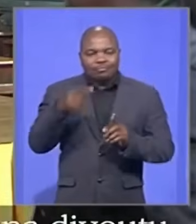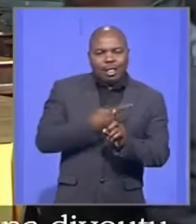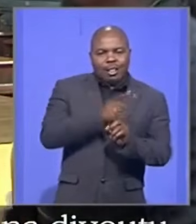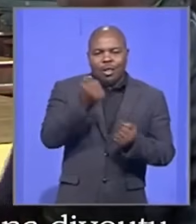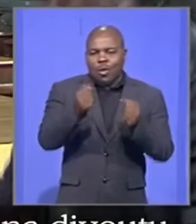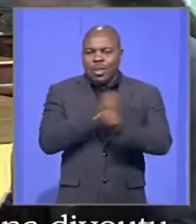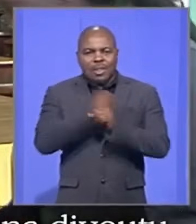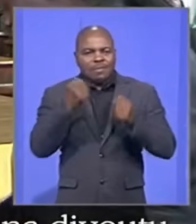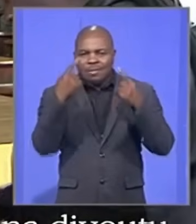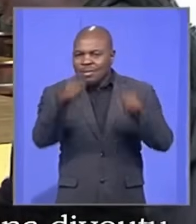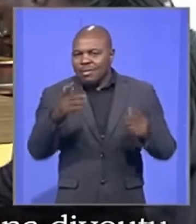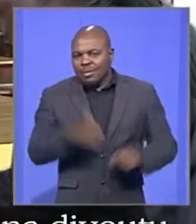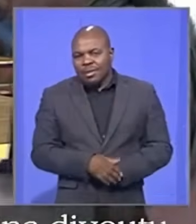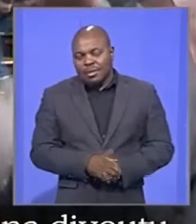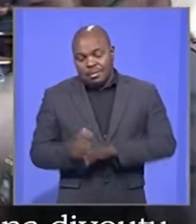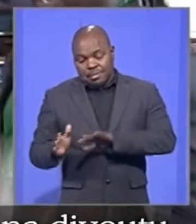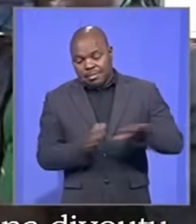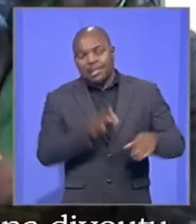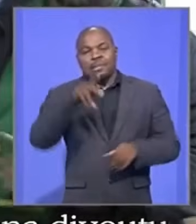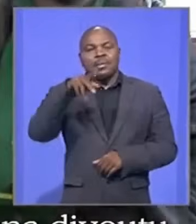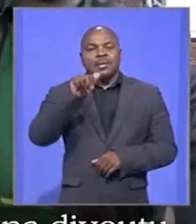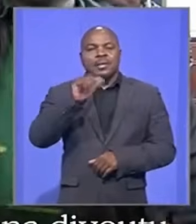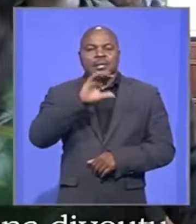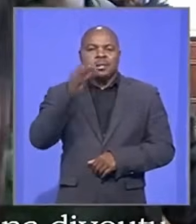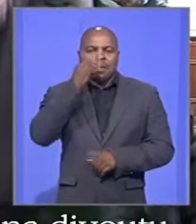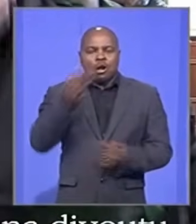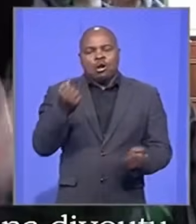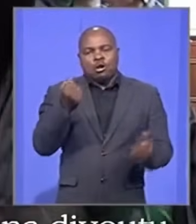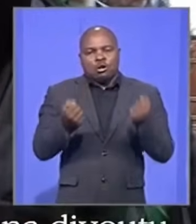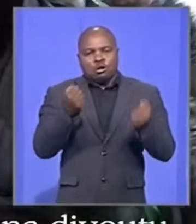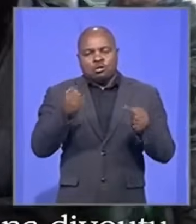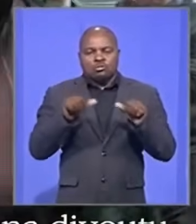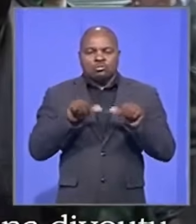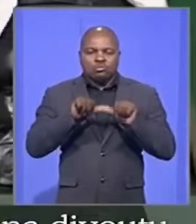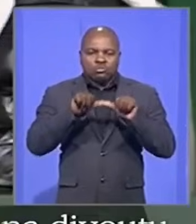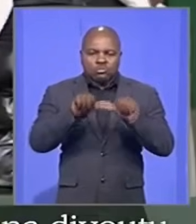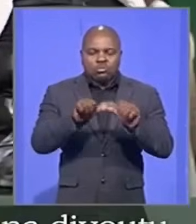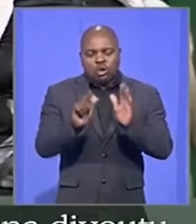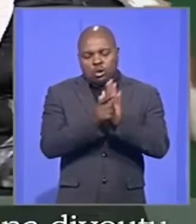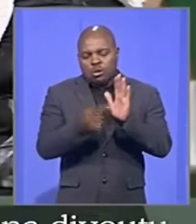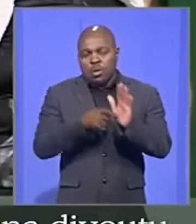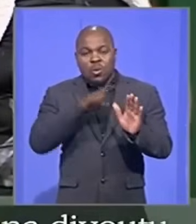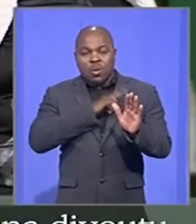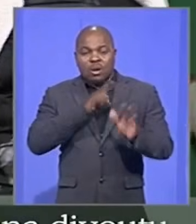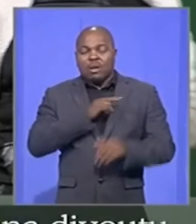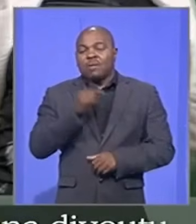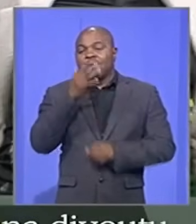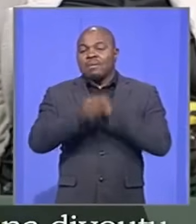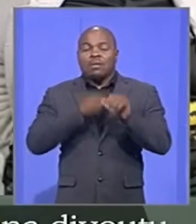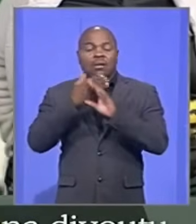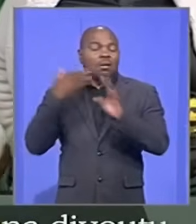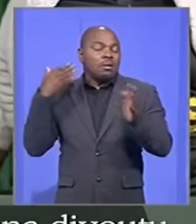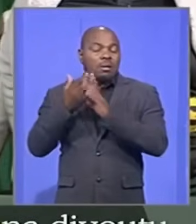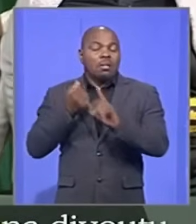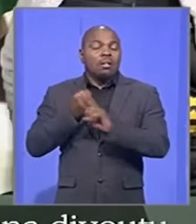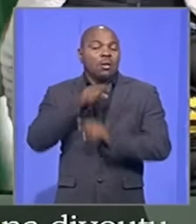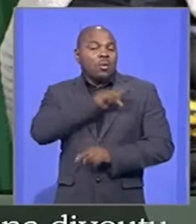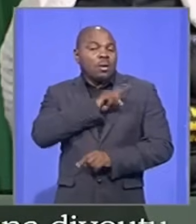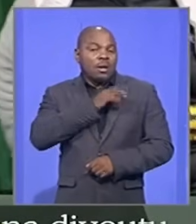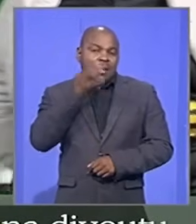leng PAC e toboketsa ntha tsamaiso ya molao o ileng kgale o seolwa dilemong tse 5 tse fetileng moo e bolelang hore